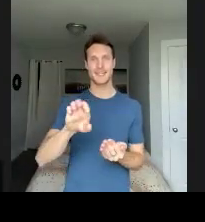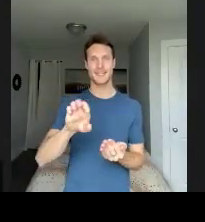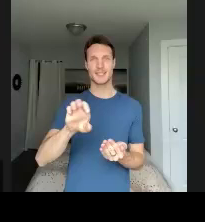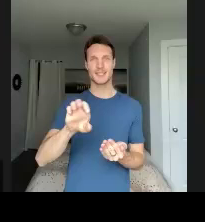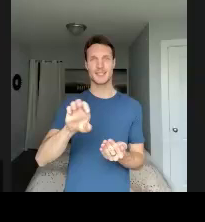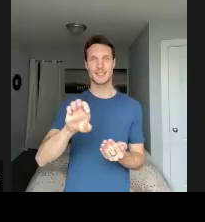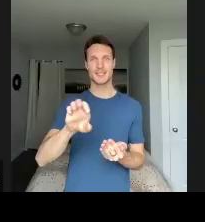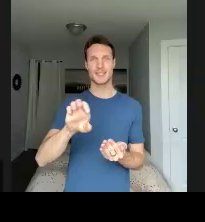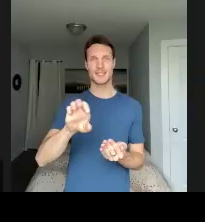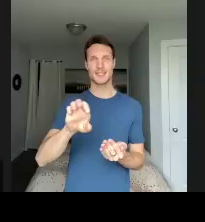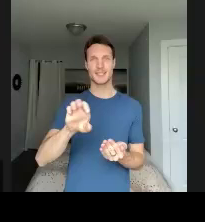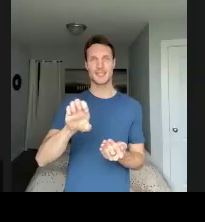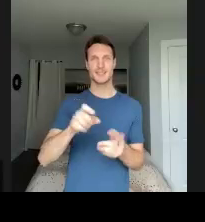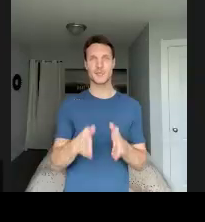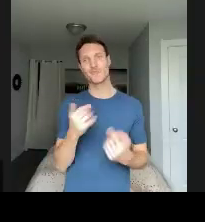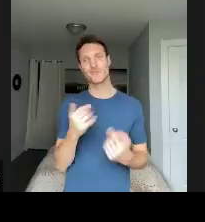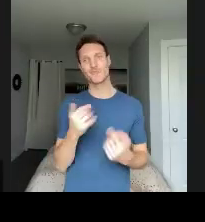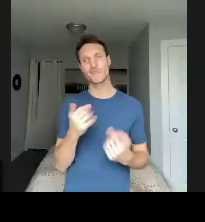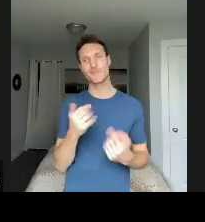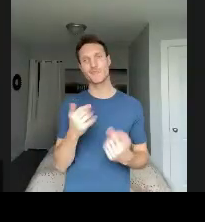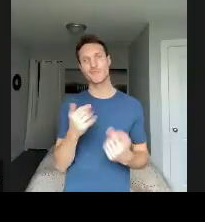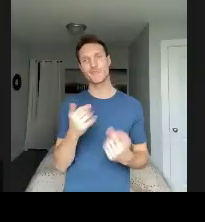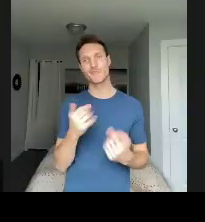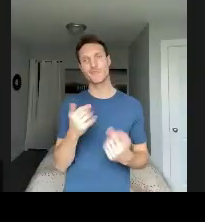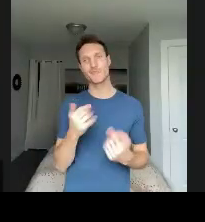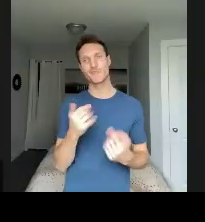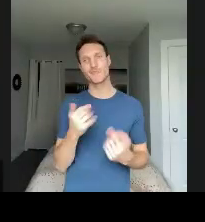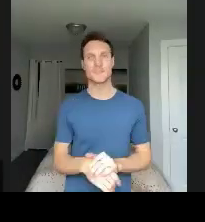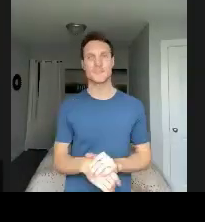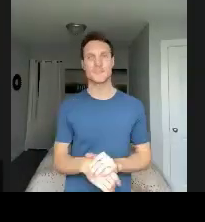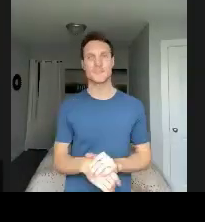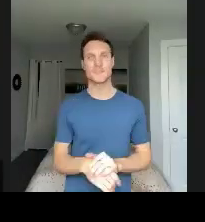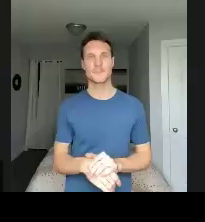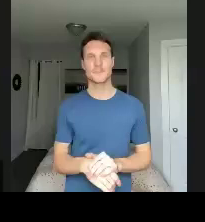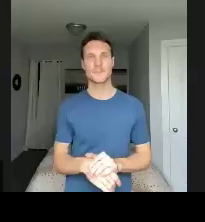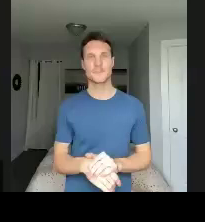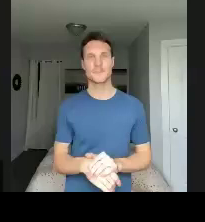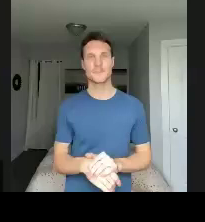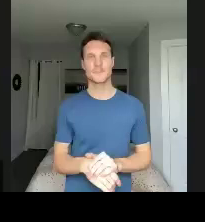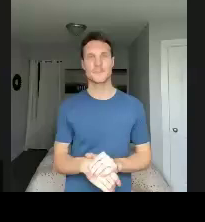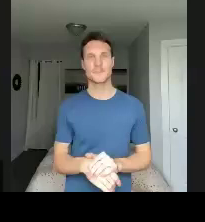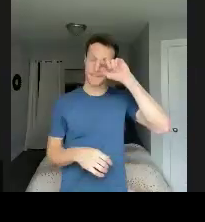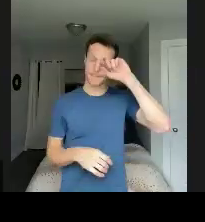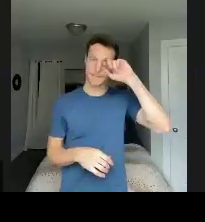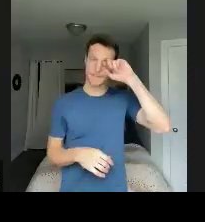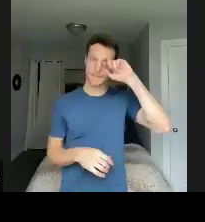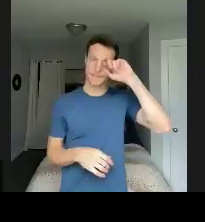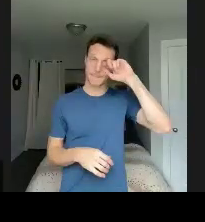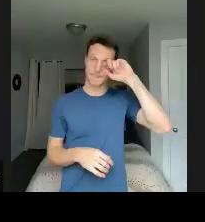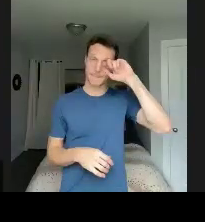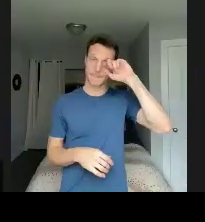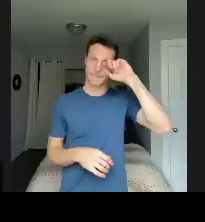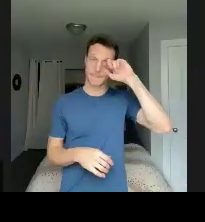meetings and the study has been completed. We will share that study as soon as that information becomes